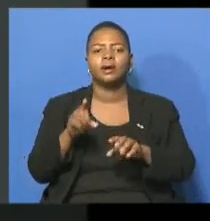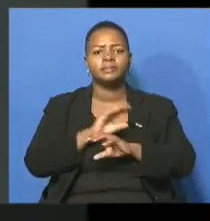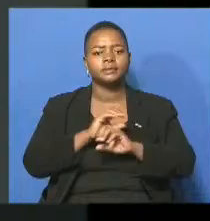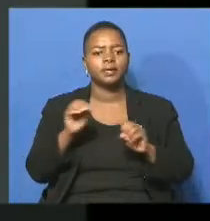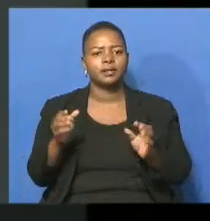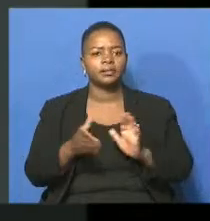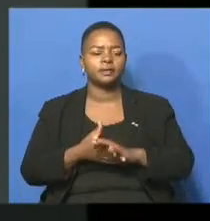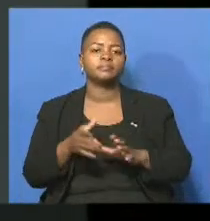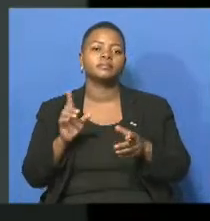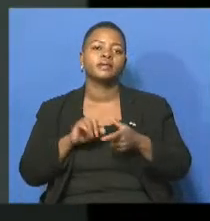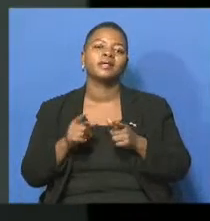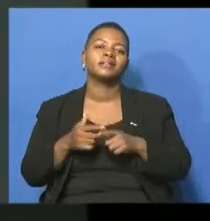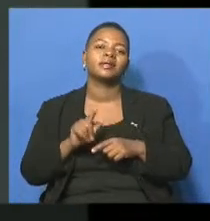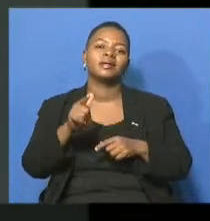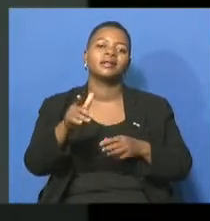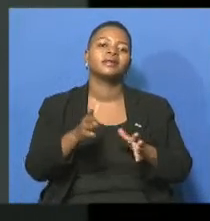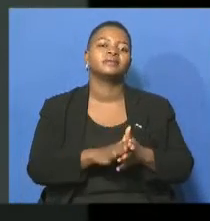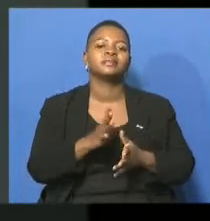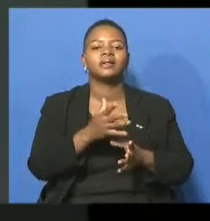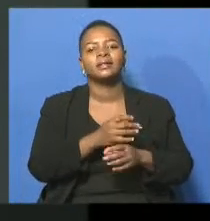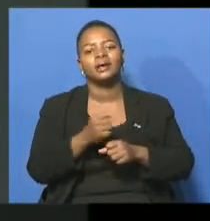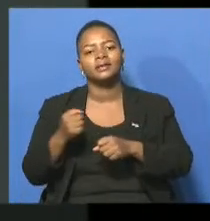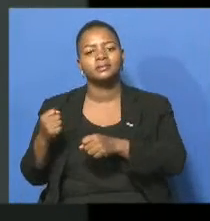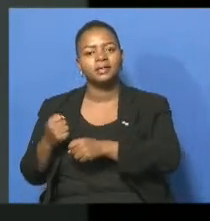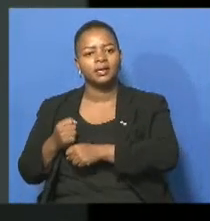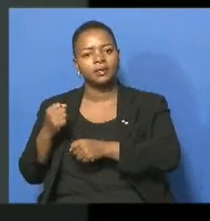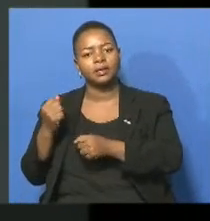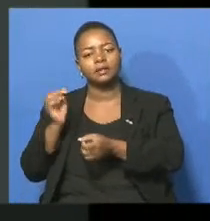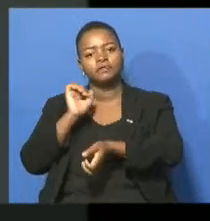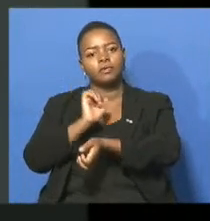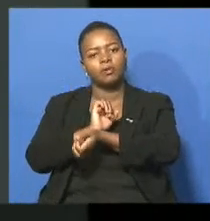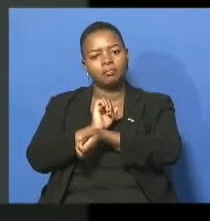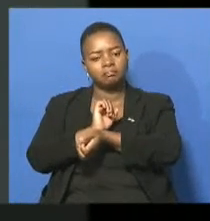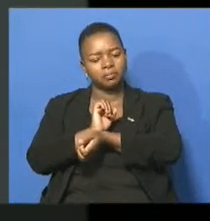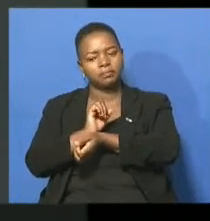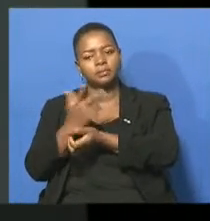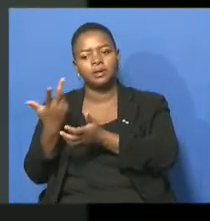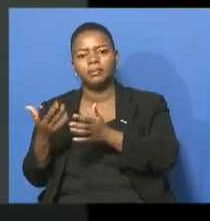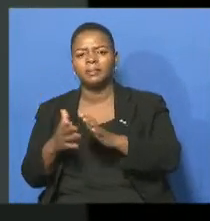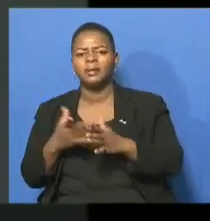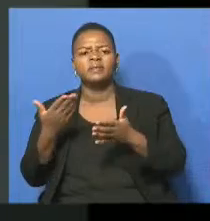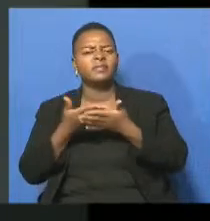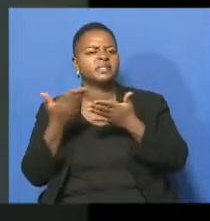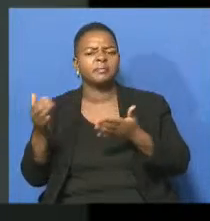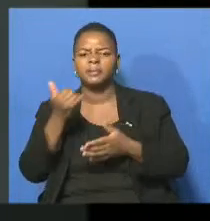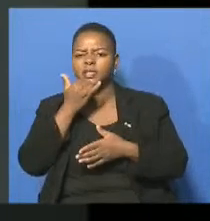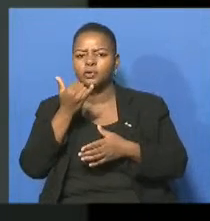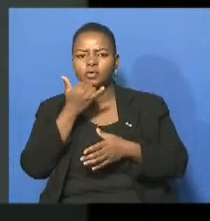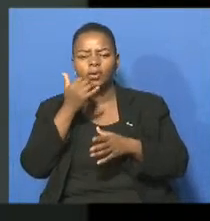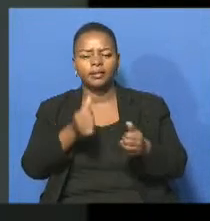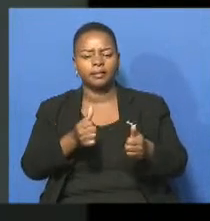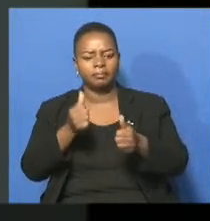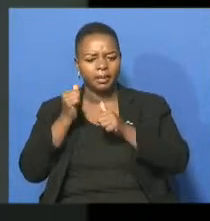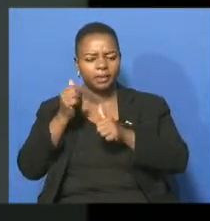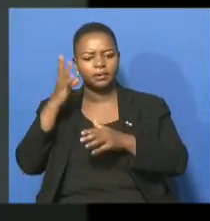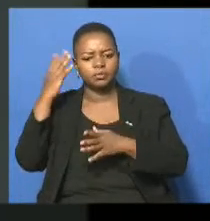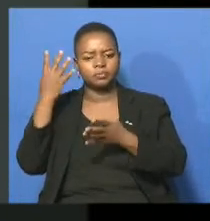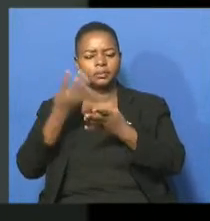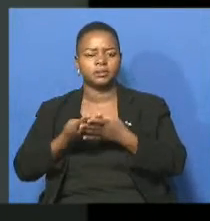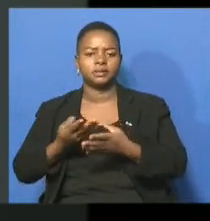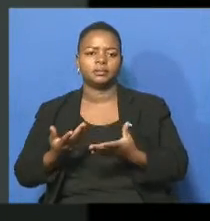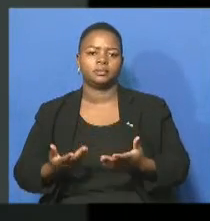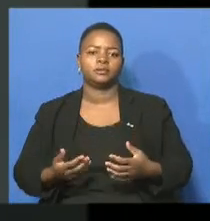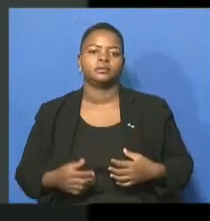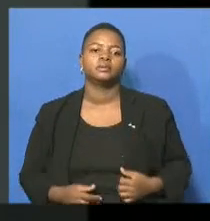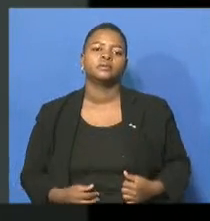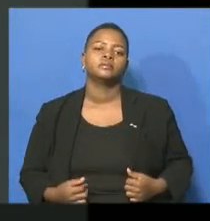up being picked up for another minor crime and petty theft or something like that. They go back into prison